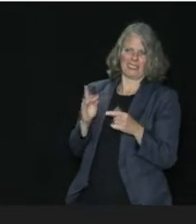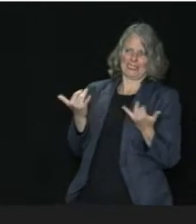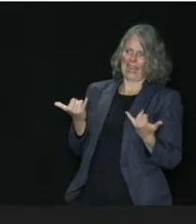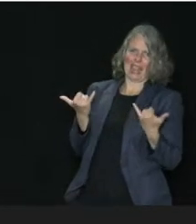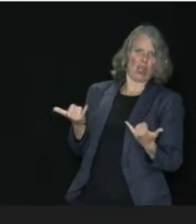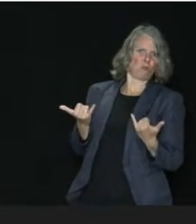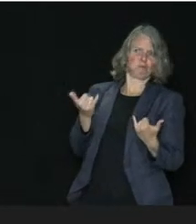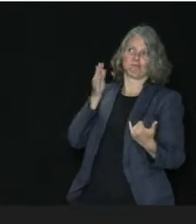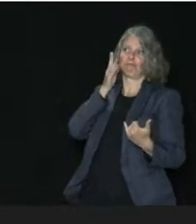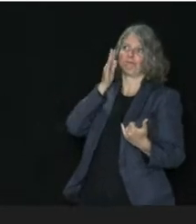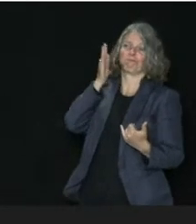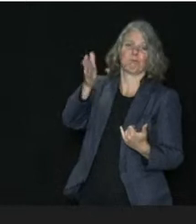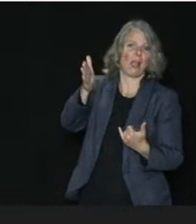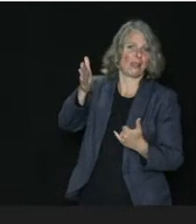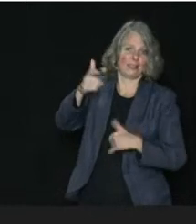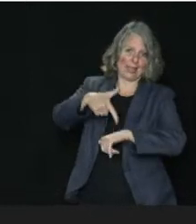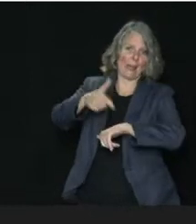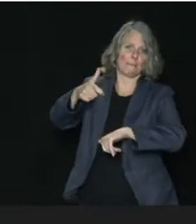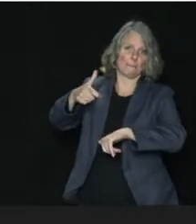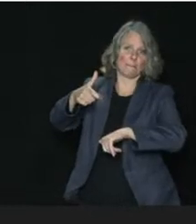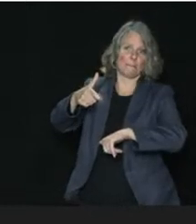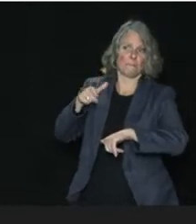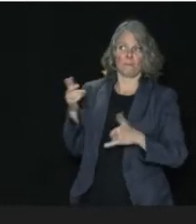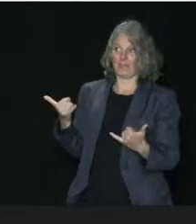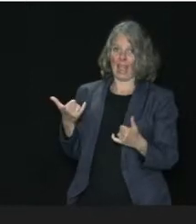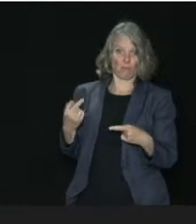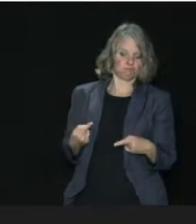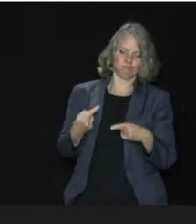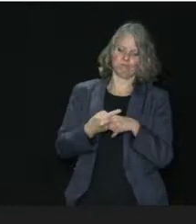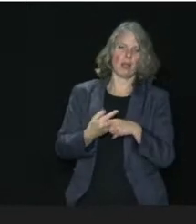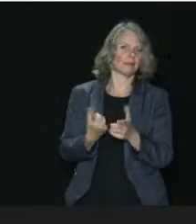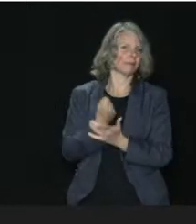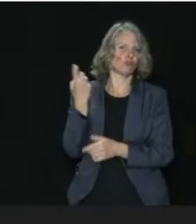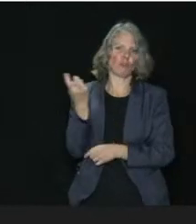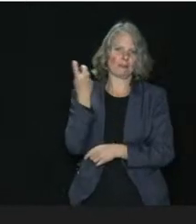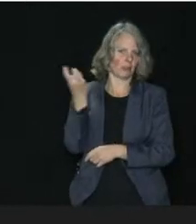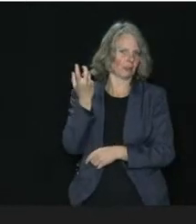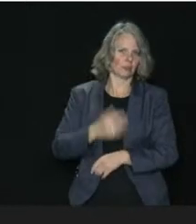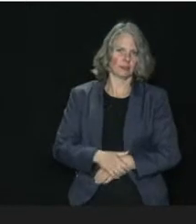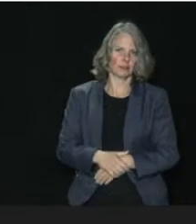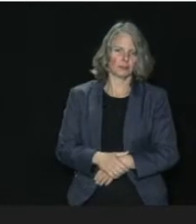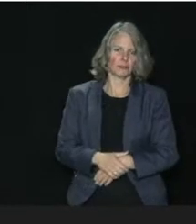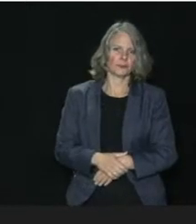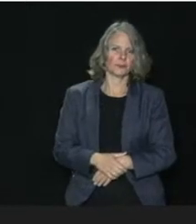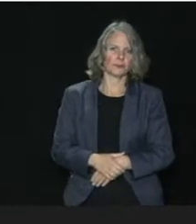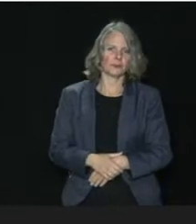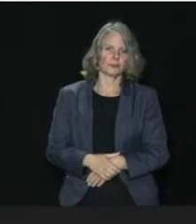entirely. Now, he said, is not at all the time to be traveling.